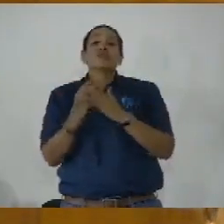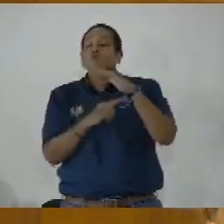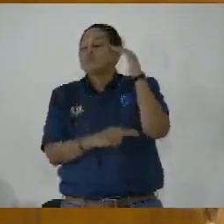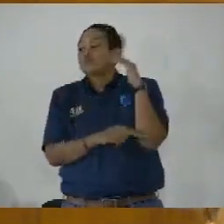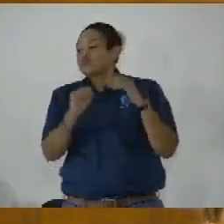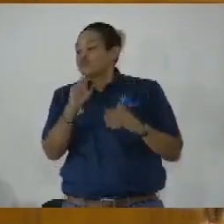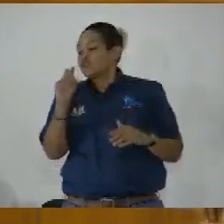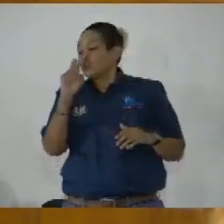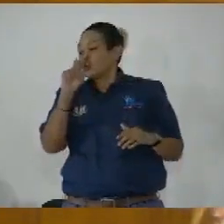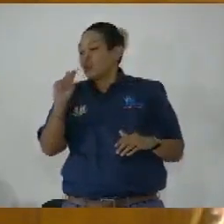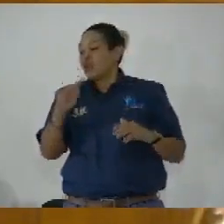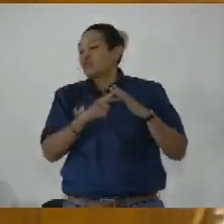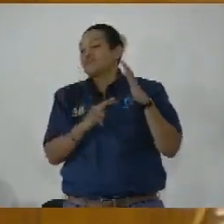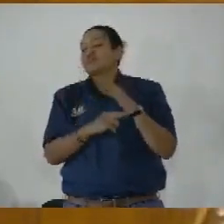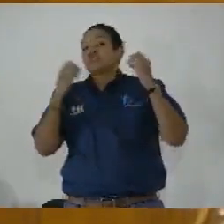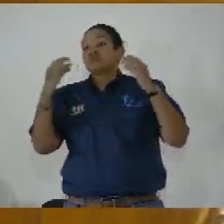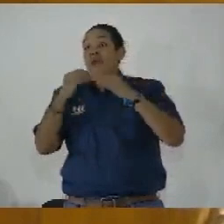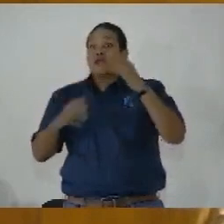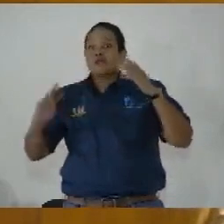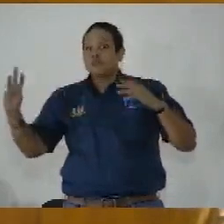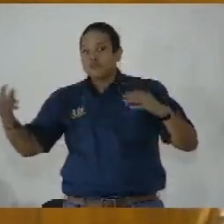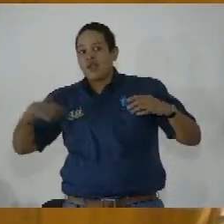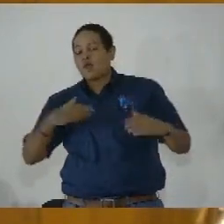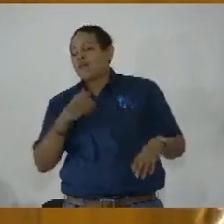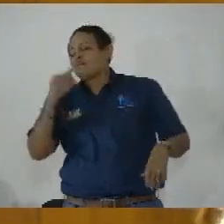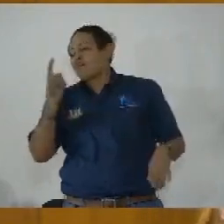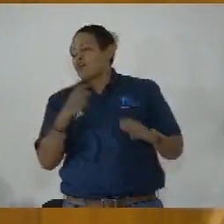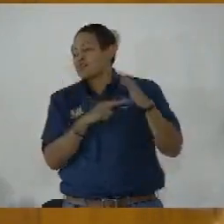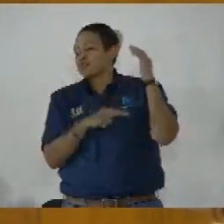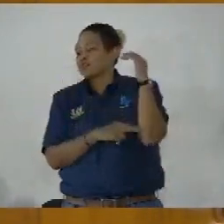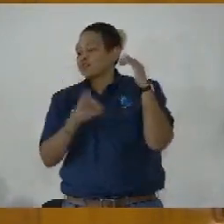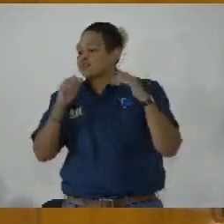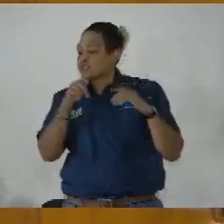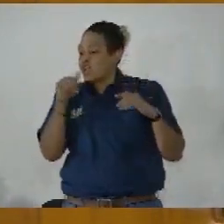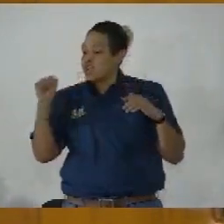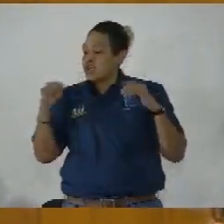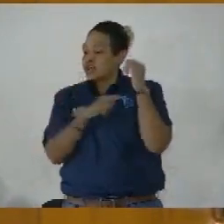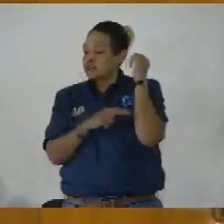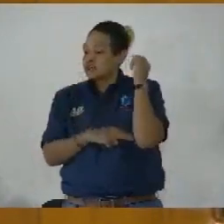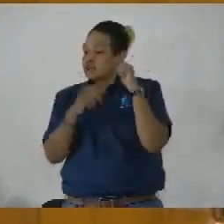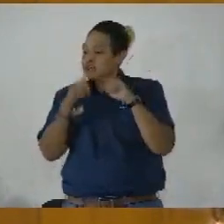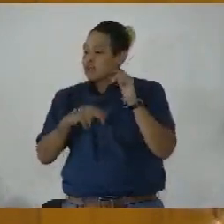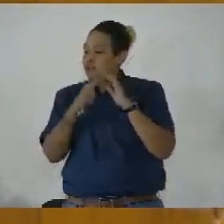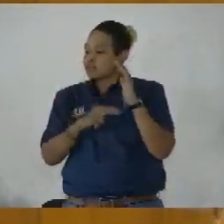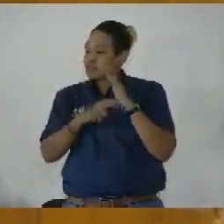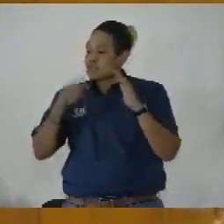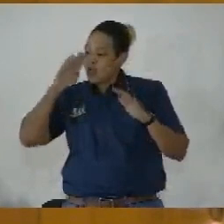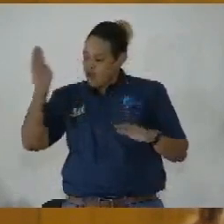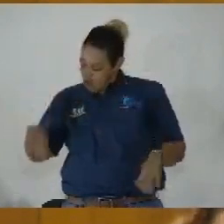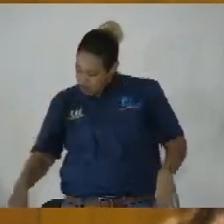Sunderland Bridge, and so on. In Westmoreland, we have First Bridge, Jackass Bridge, and I cannot read all of them.